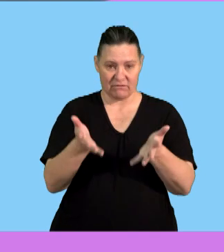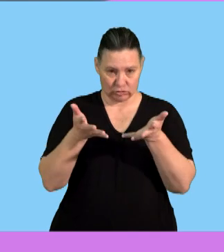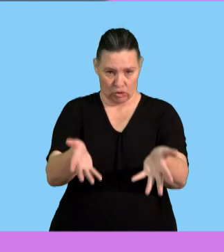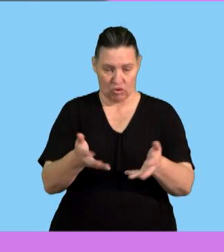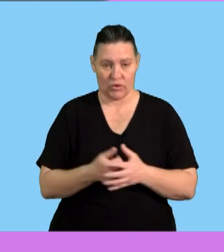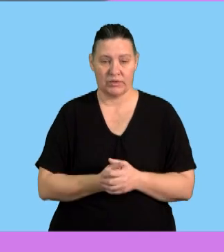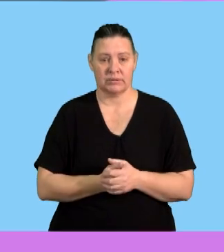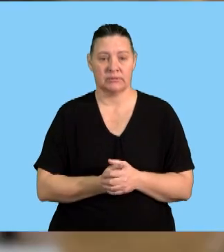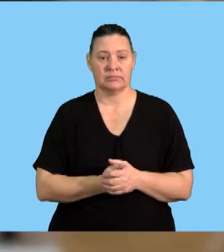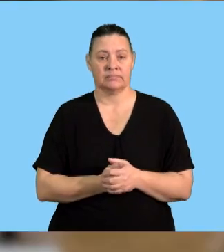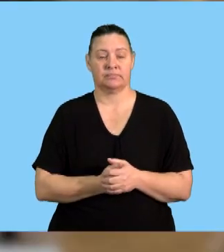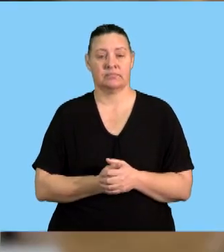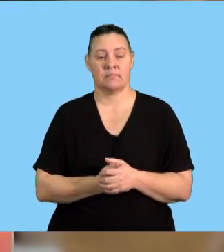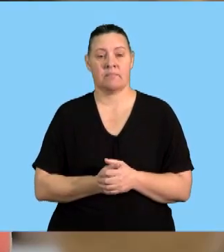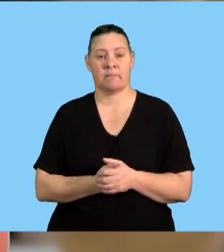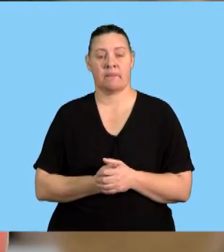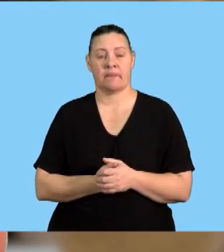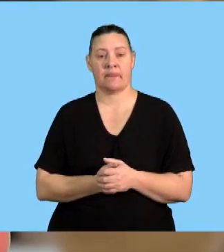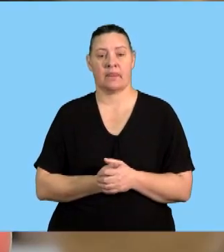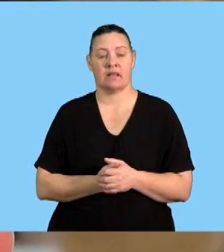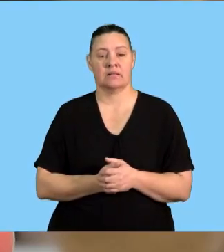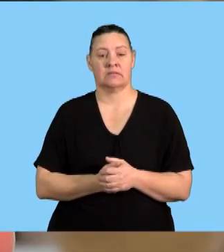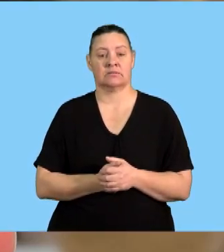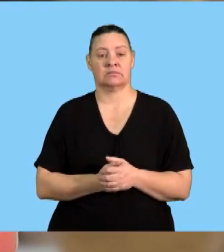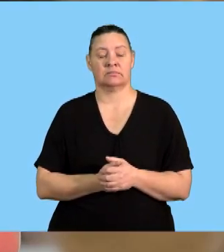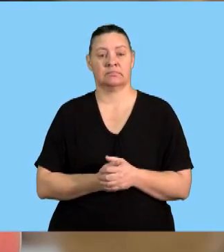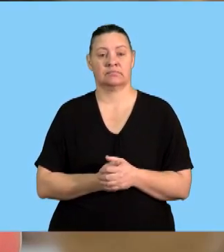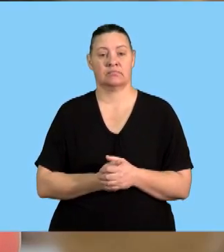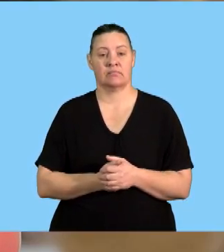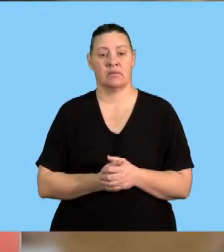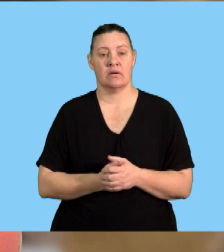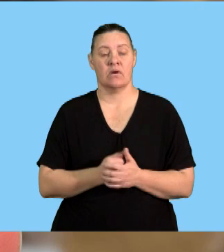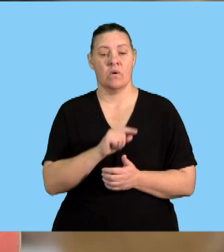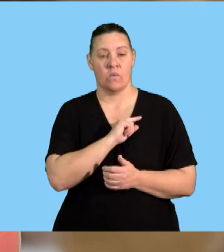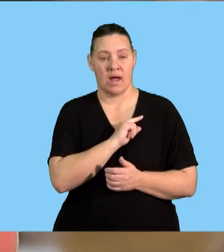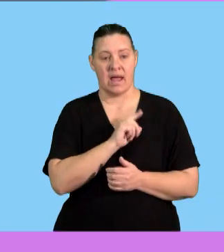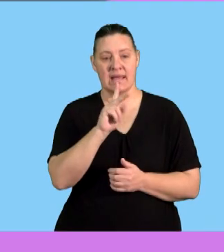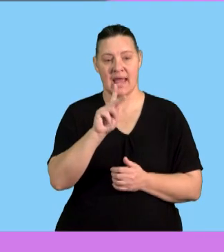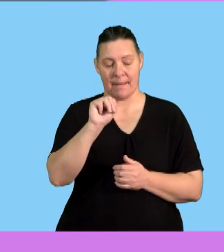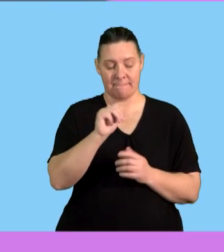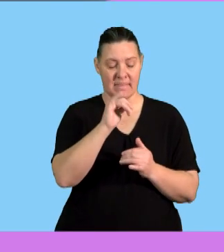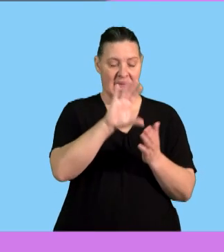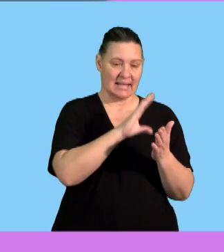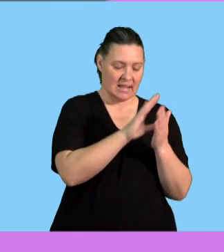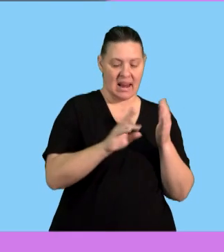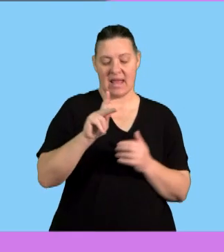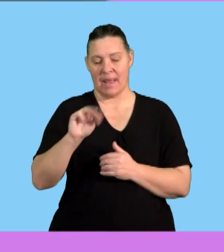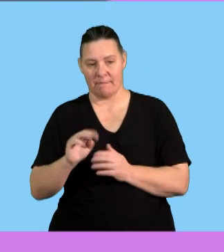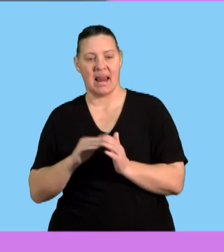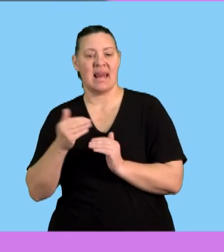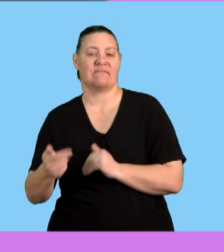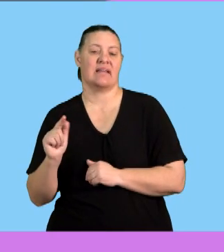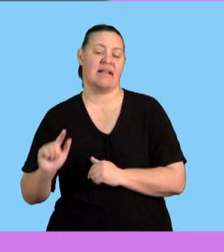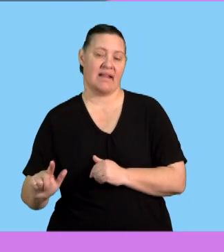those liters as they are. So now it gives us a liter because kilometers will cancel kilometers, then we are left